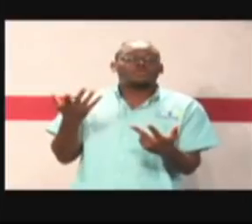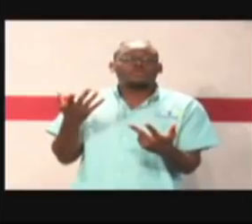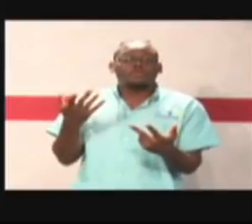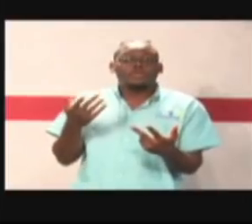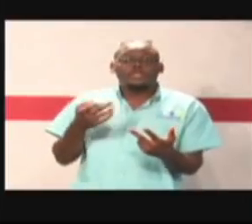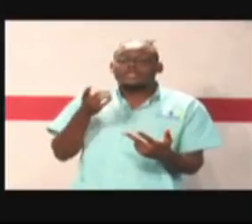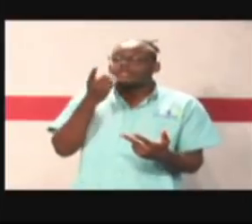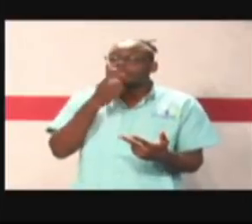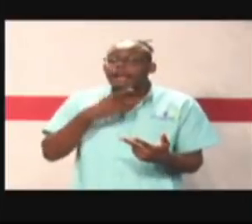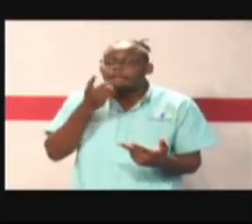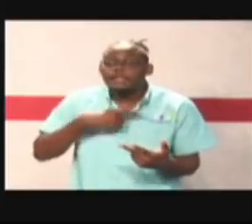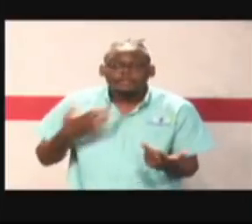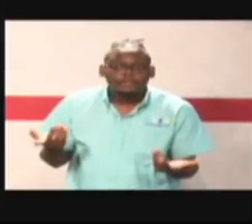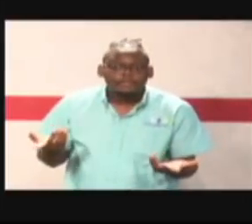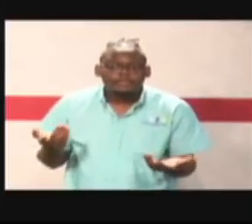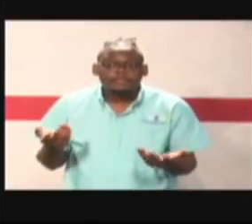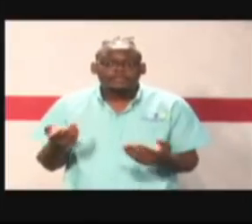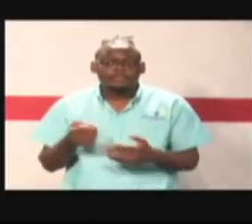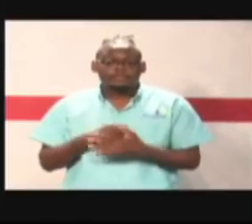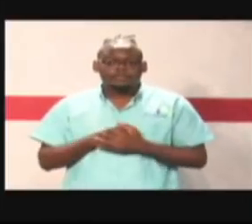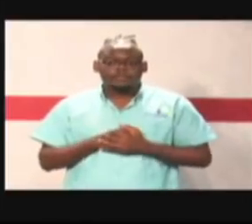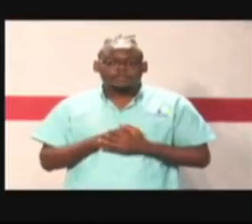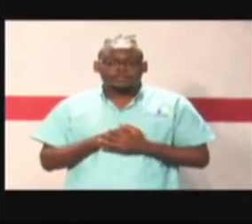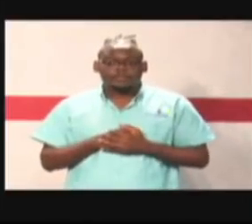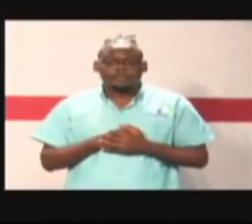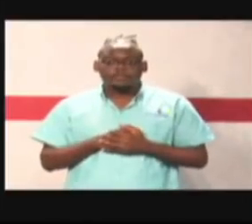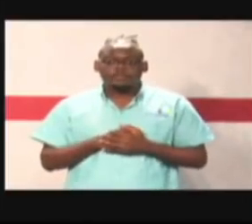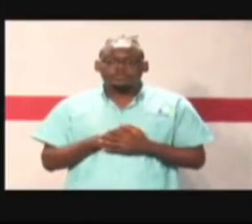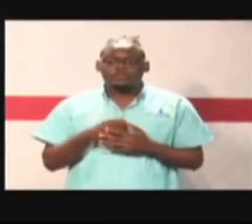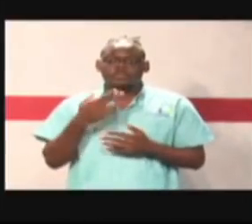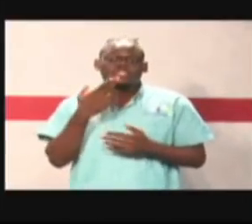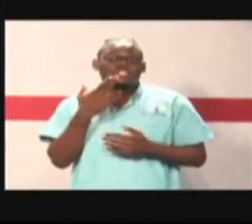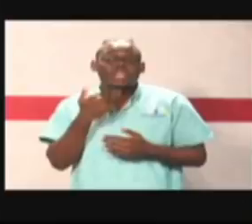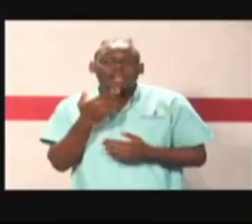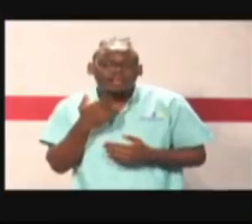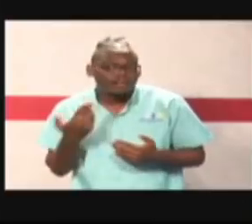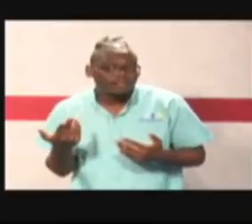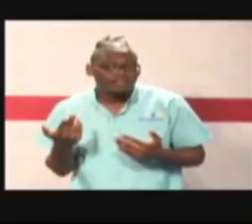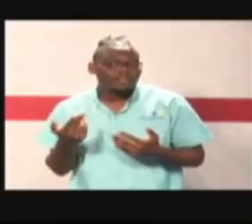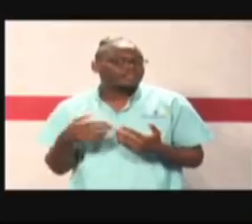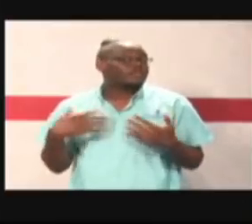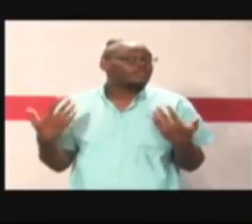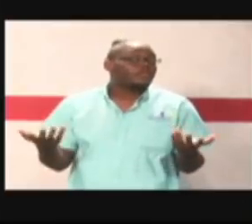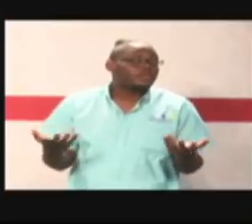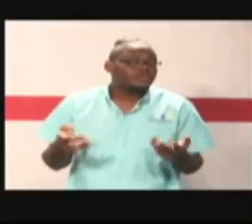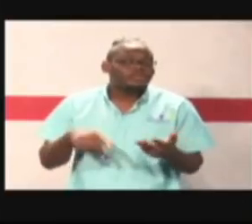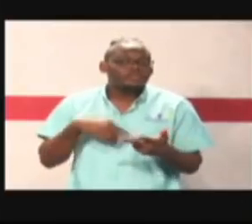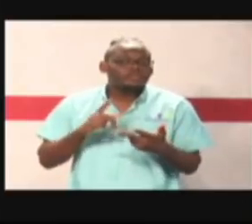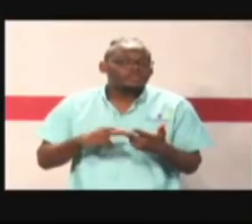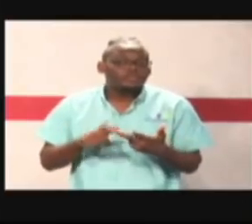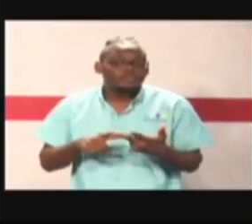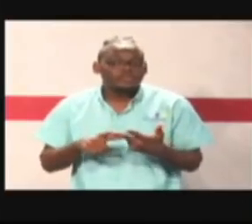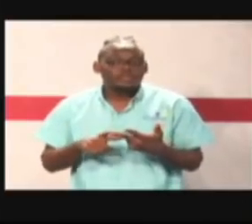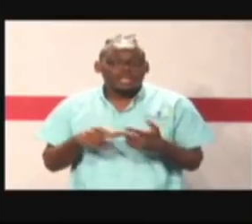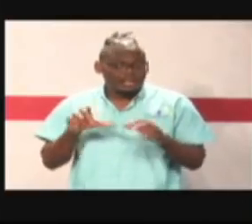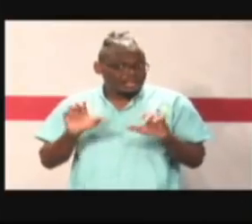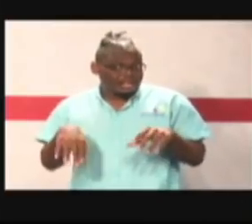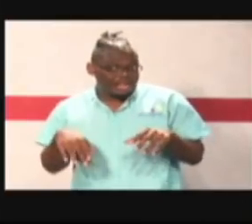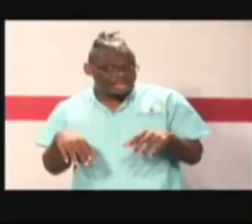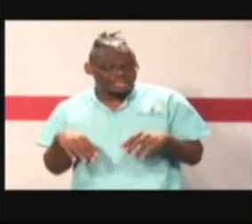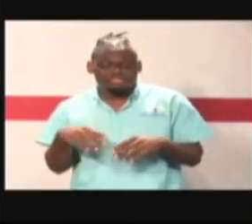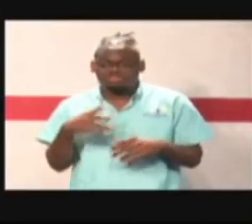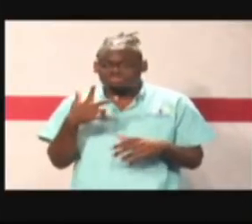which we call in Trinidad sugar, or have sugar, are 3 times more likely to have